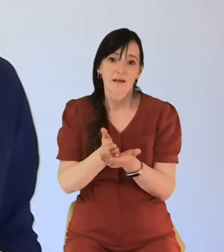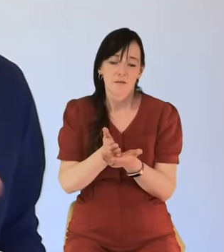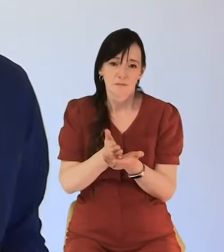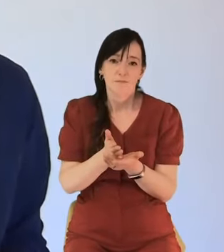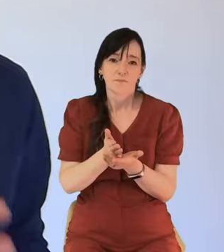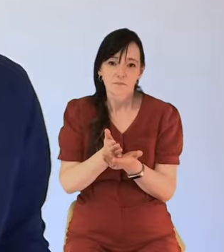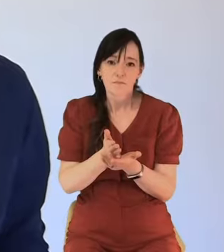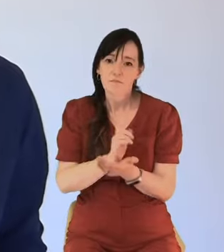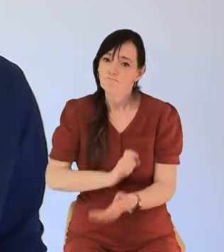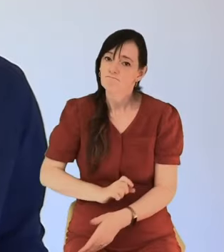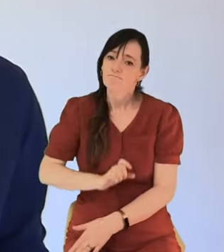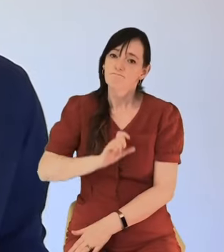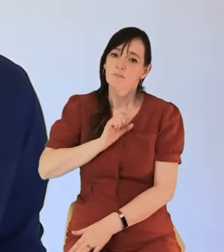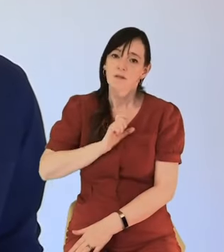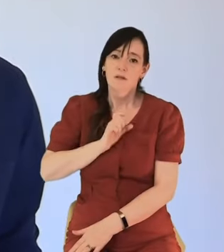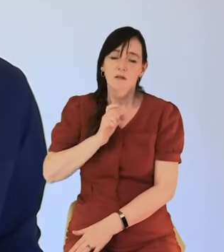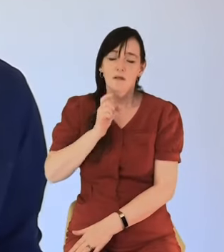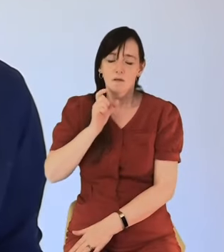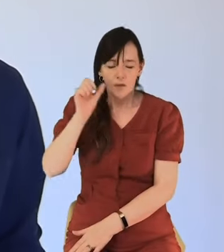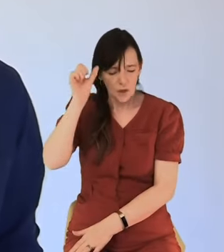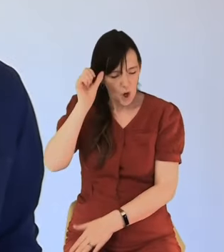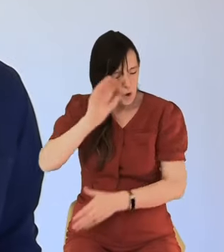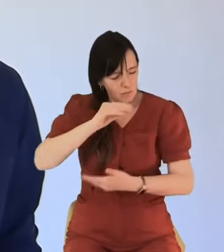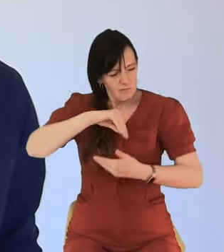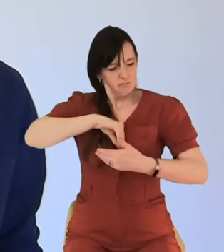we can keep going.